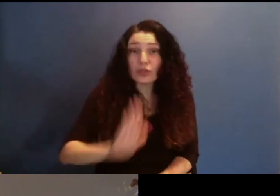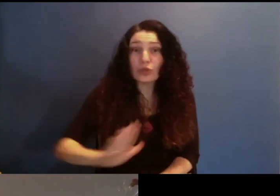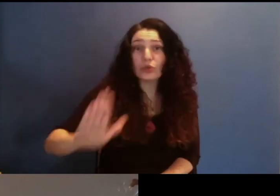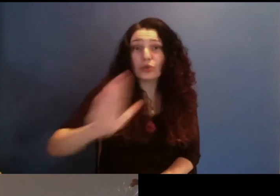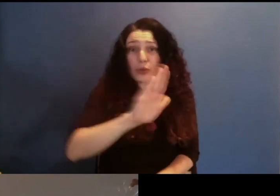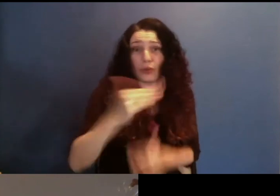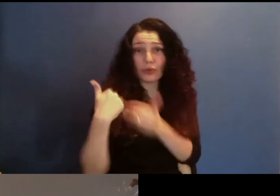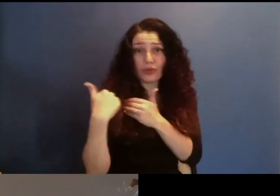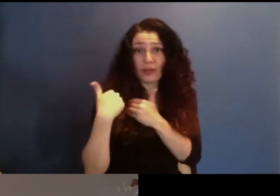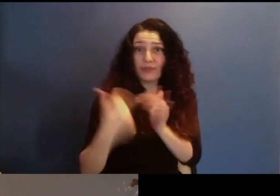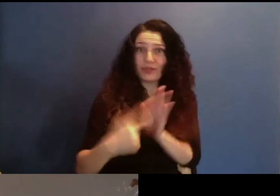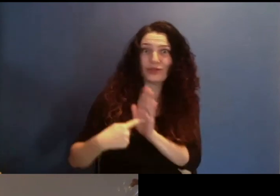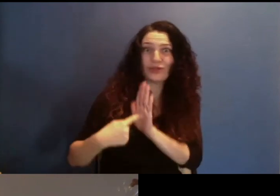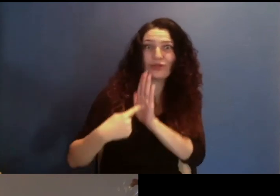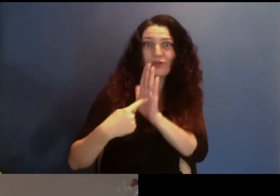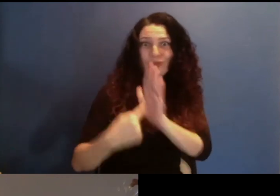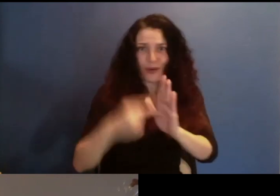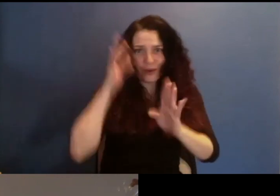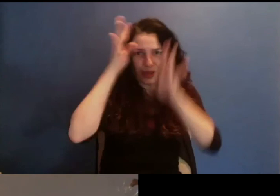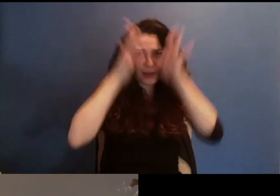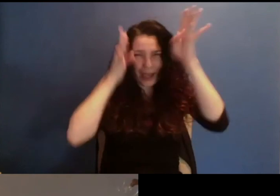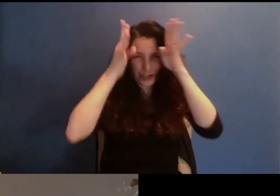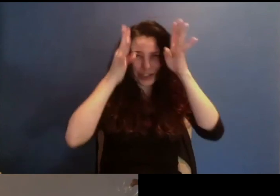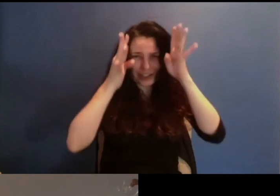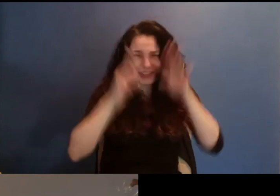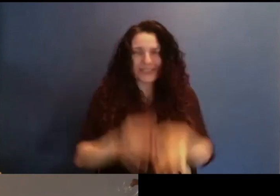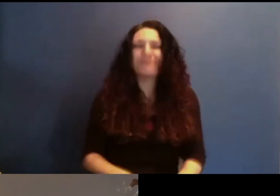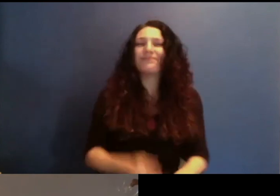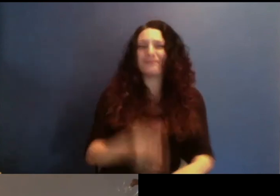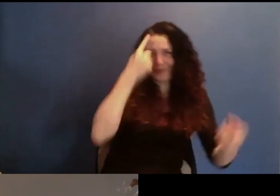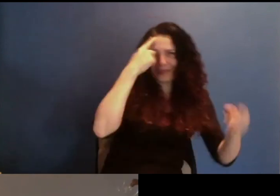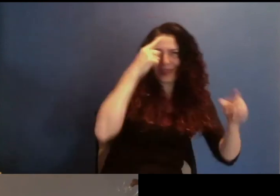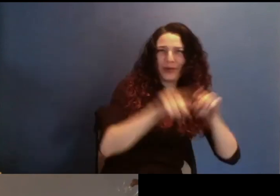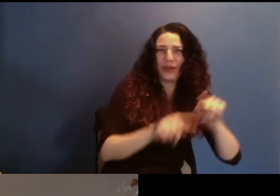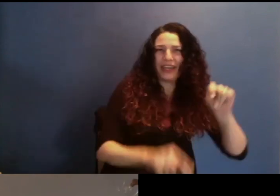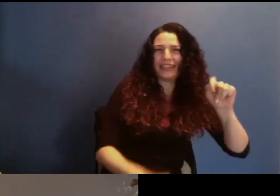yes. I agree. So Marissa says,